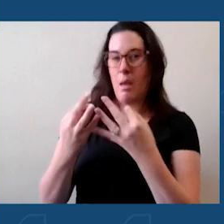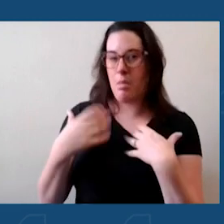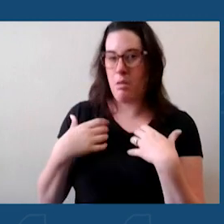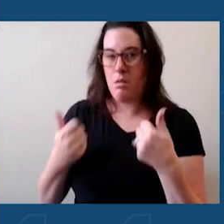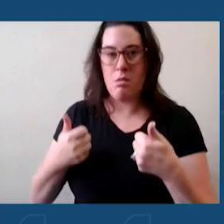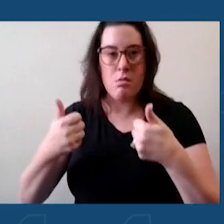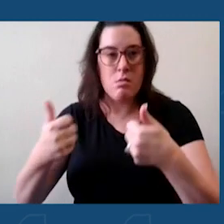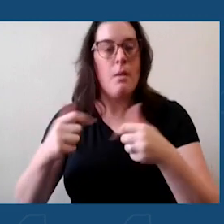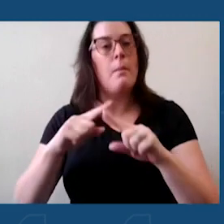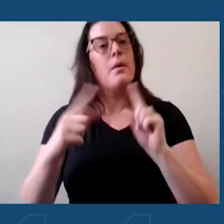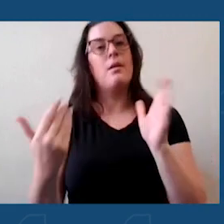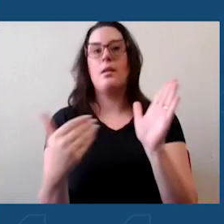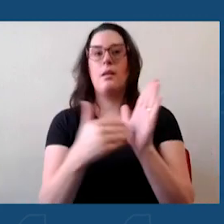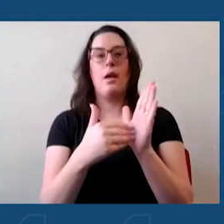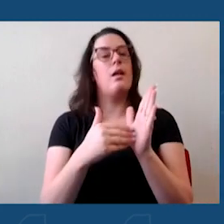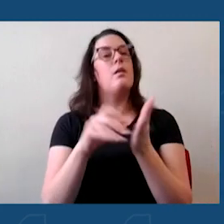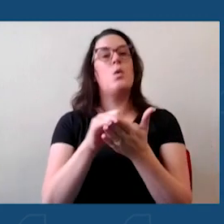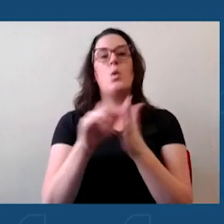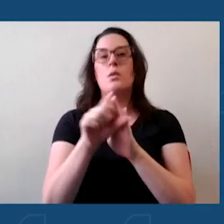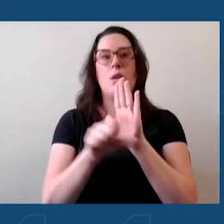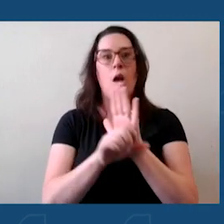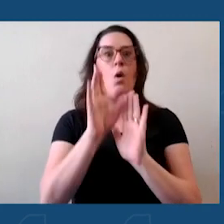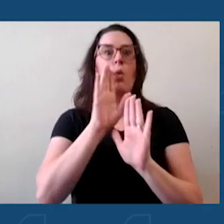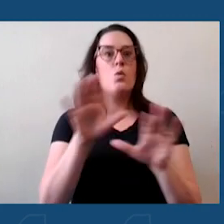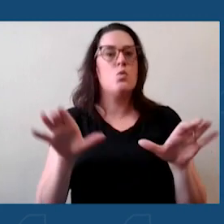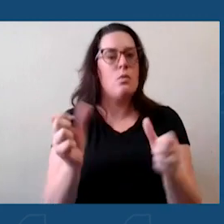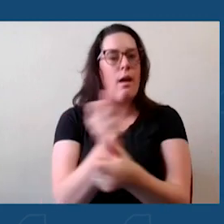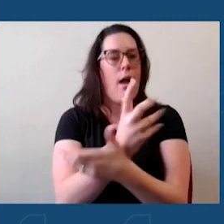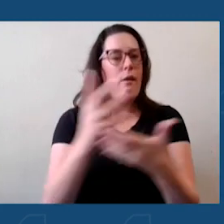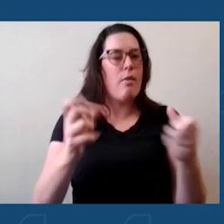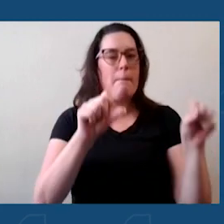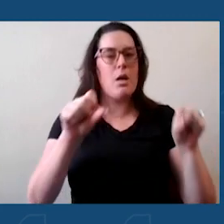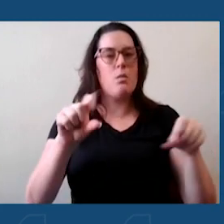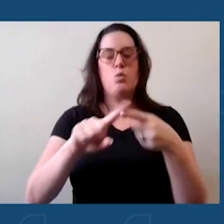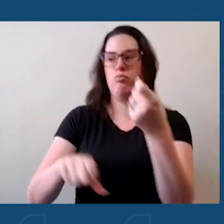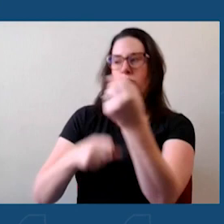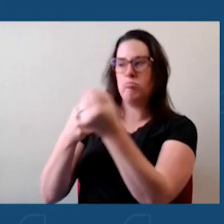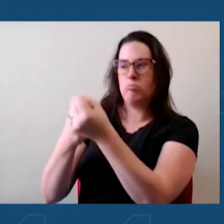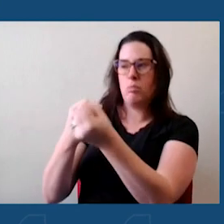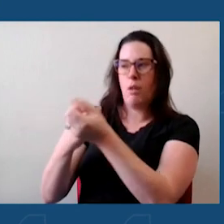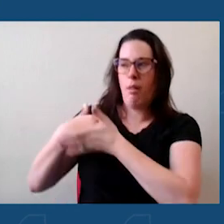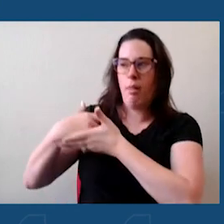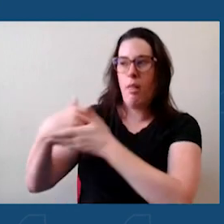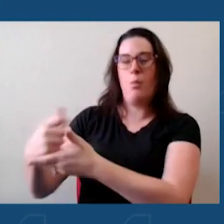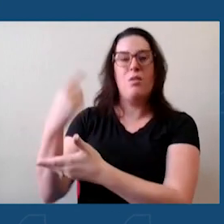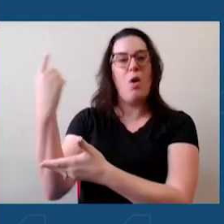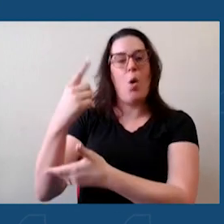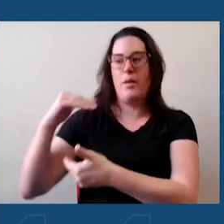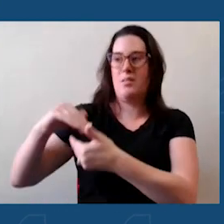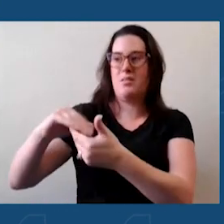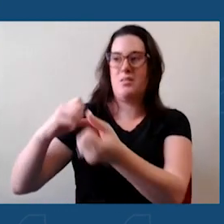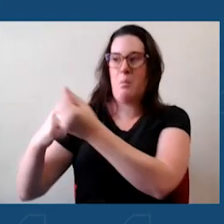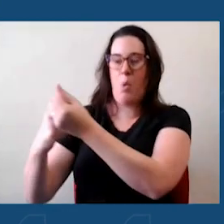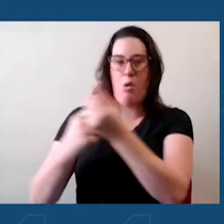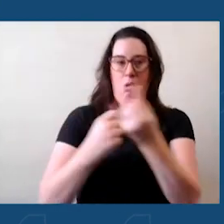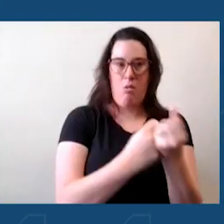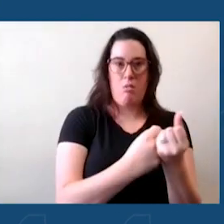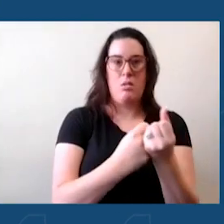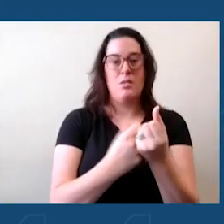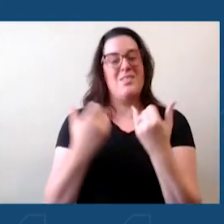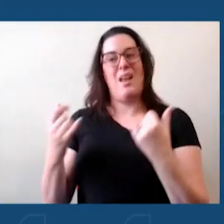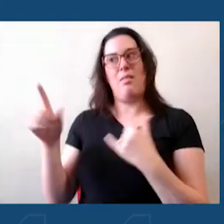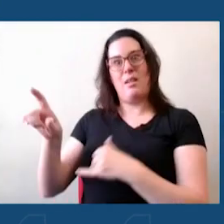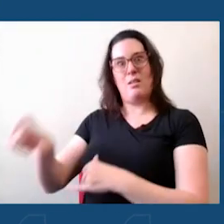that, again, New York State will do everything in our power to help them. And we've always been there for each other, but now is when they need us the